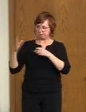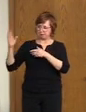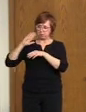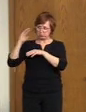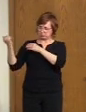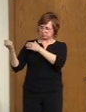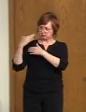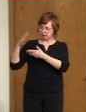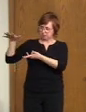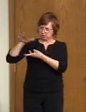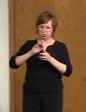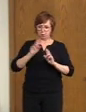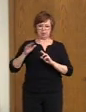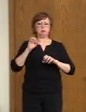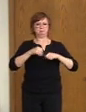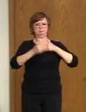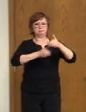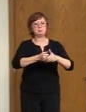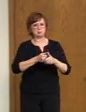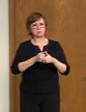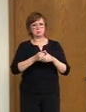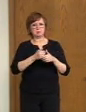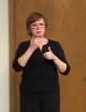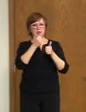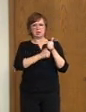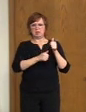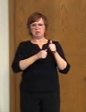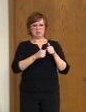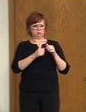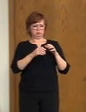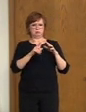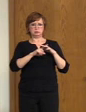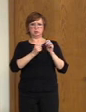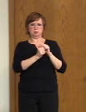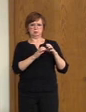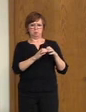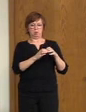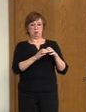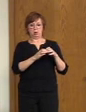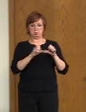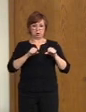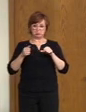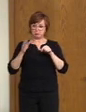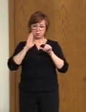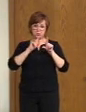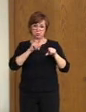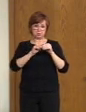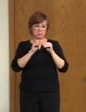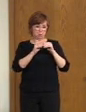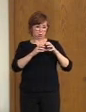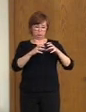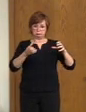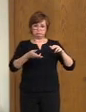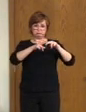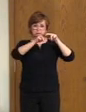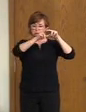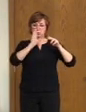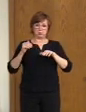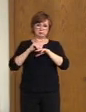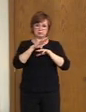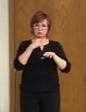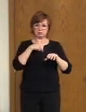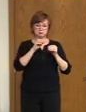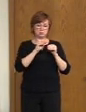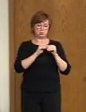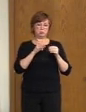has the ability to scale up within each phase. So let's talk a little bit more detail about the pilot on December 15th.